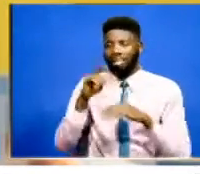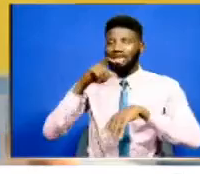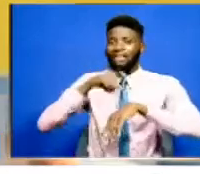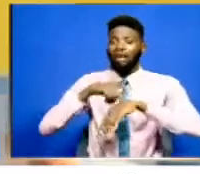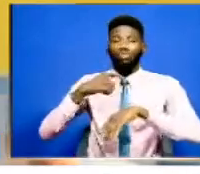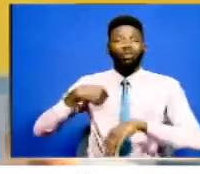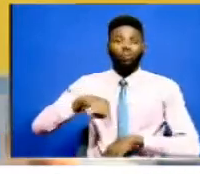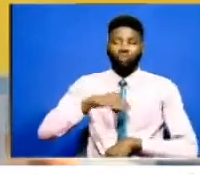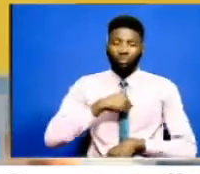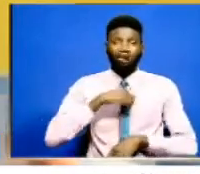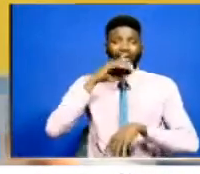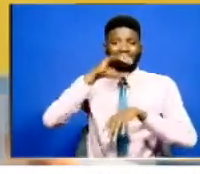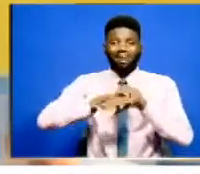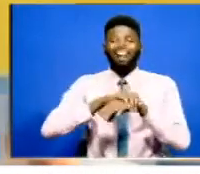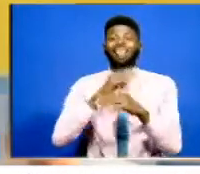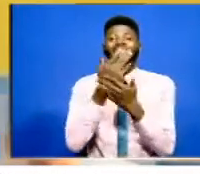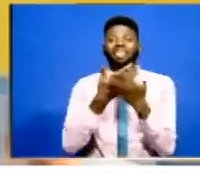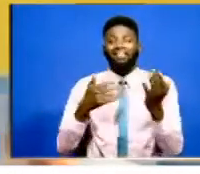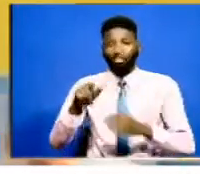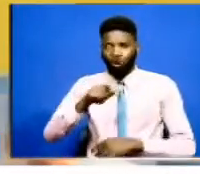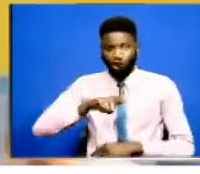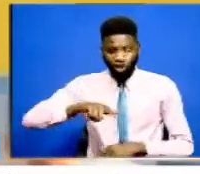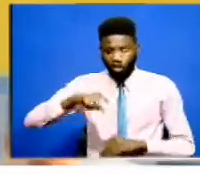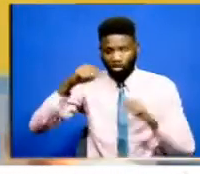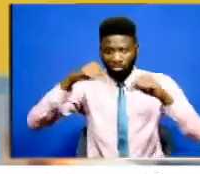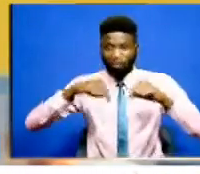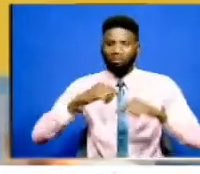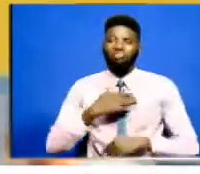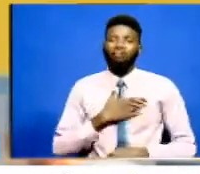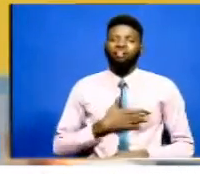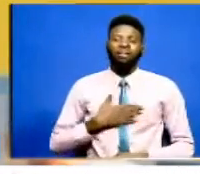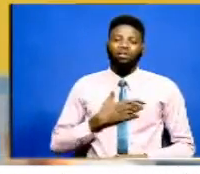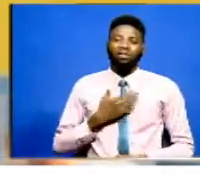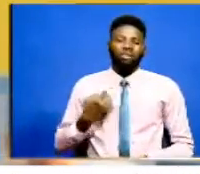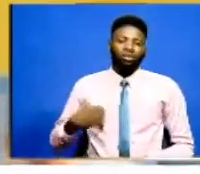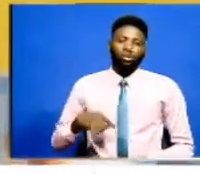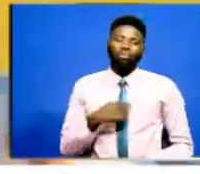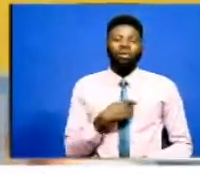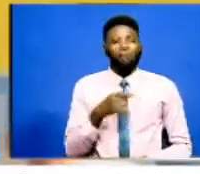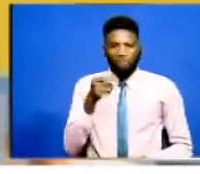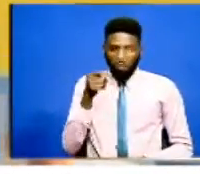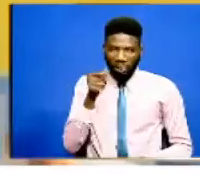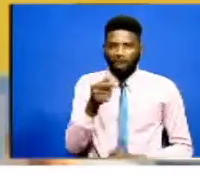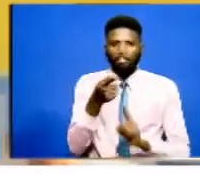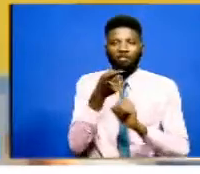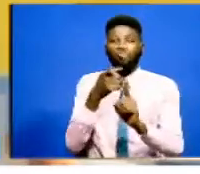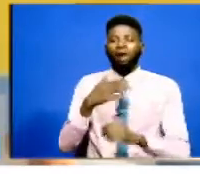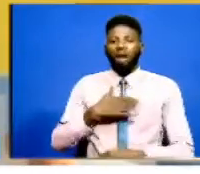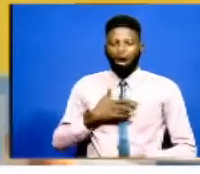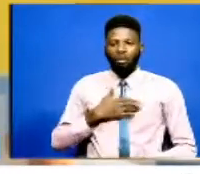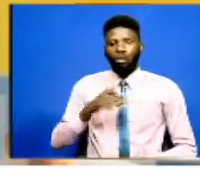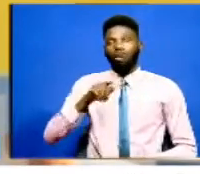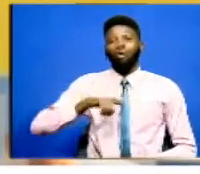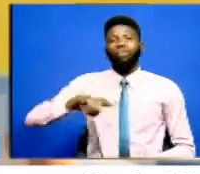these products locally, please let us buy from our local manufacturers.